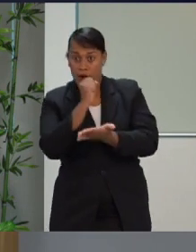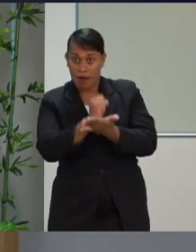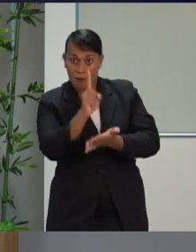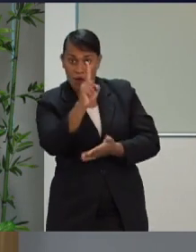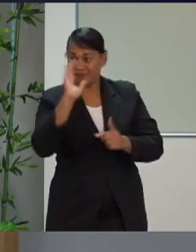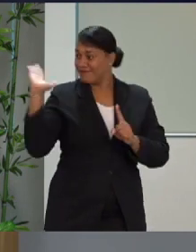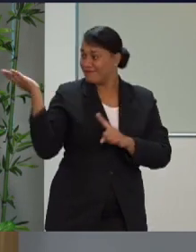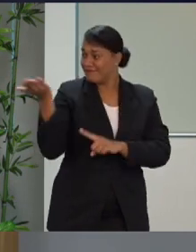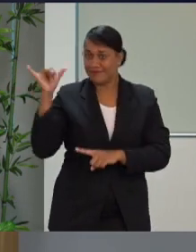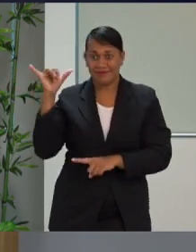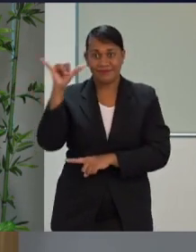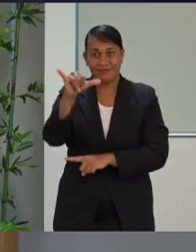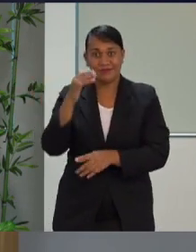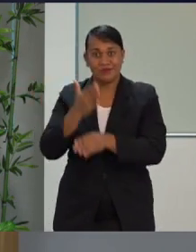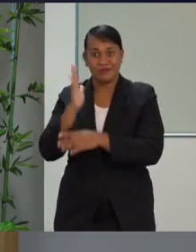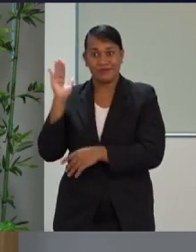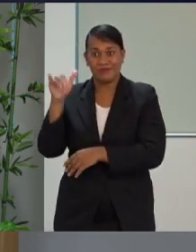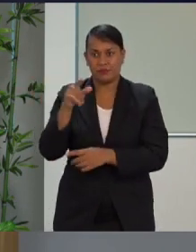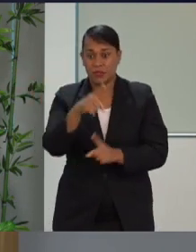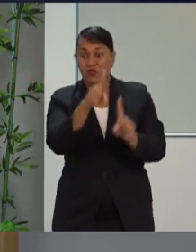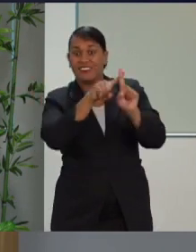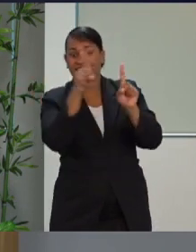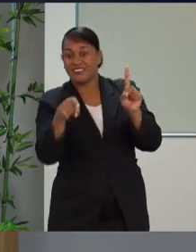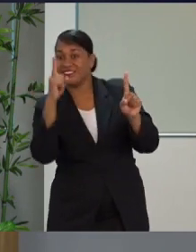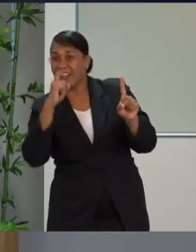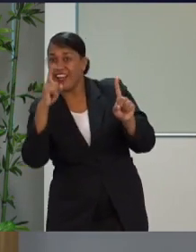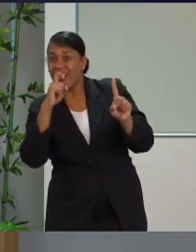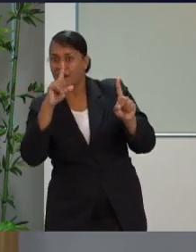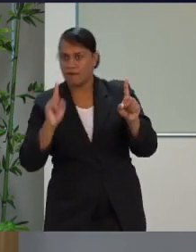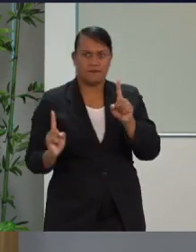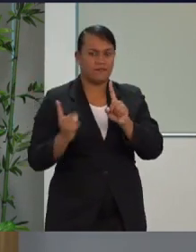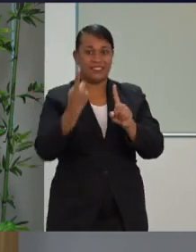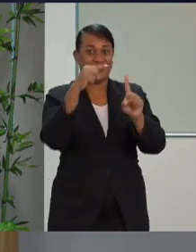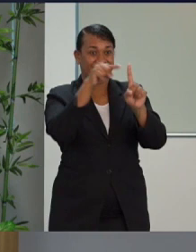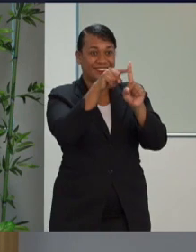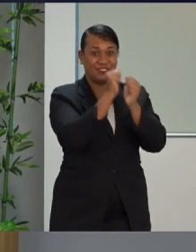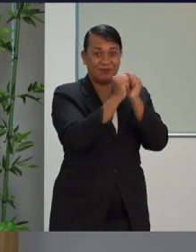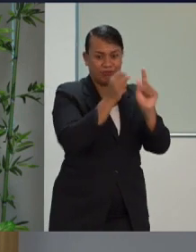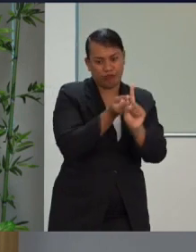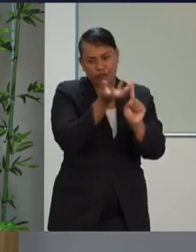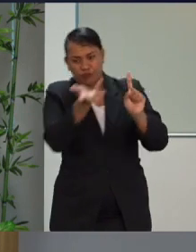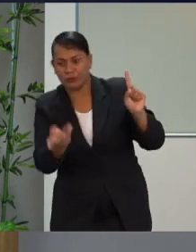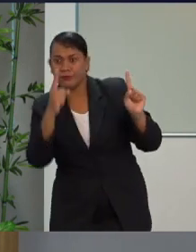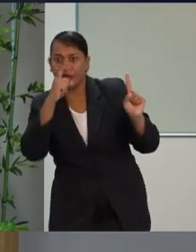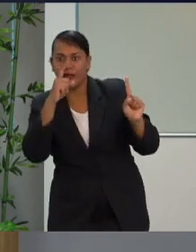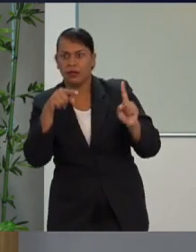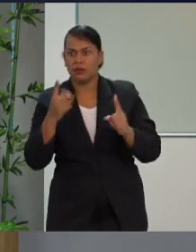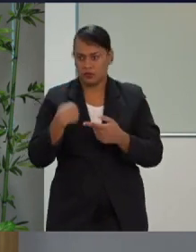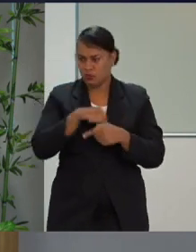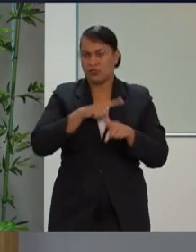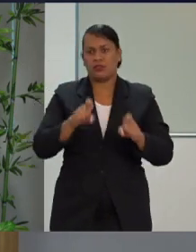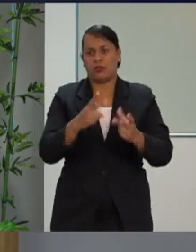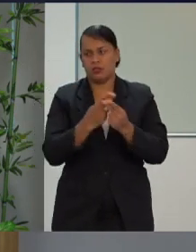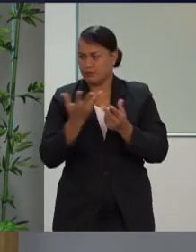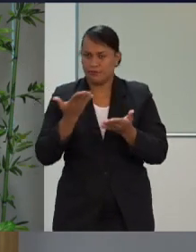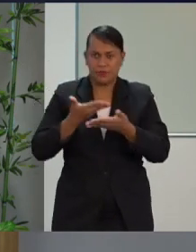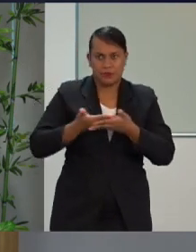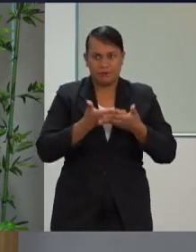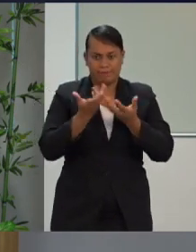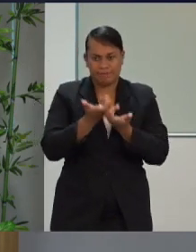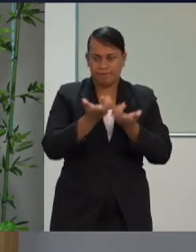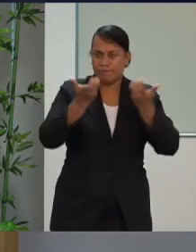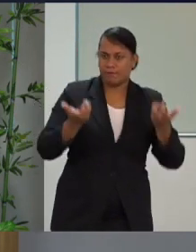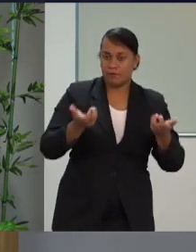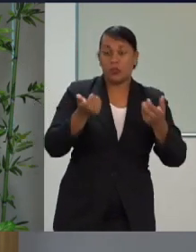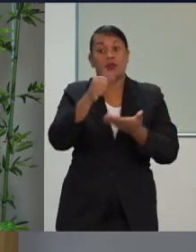direct contact with the baby all along as they were together. Case 14 is the